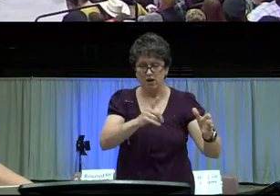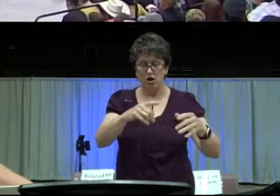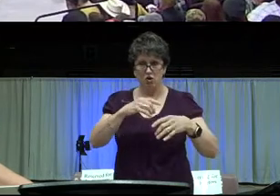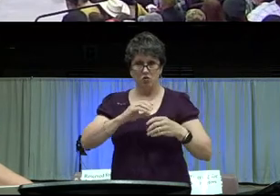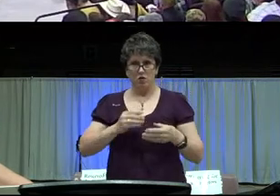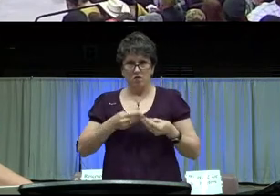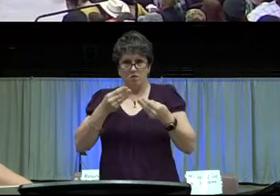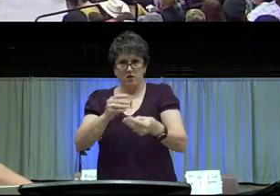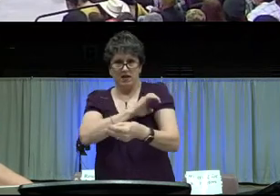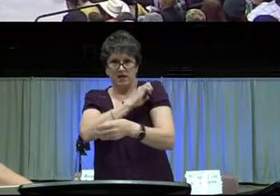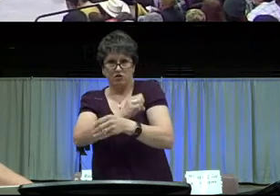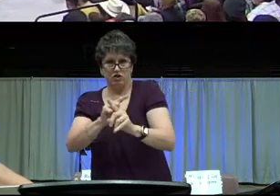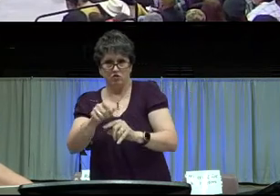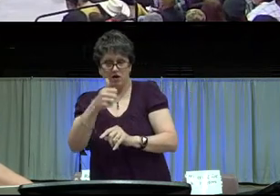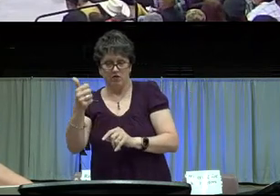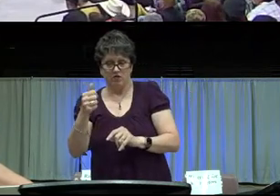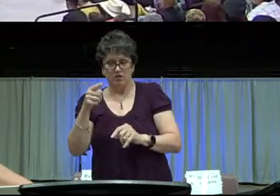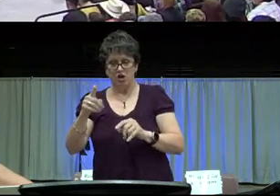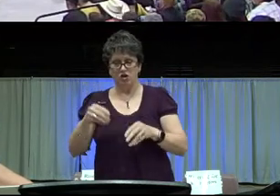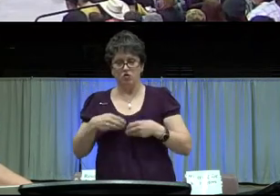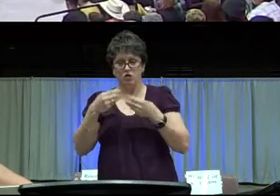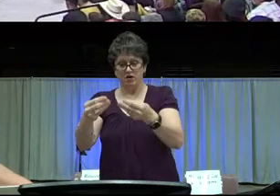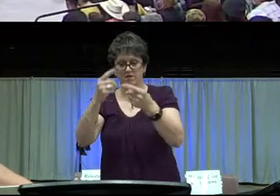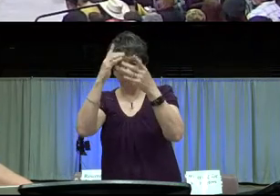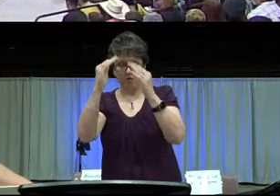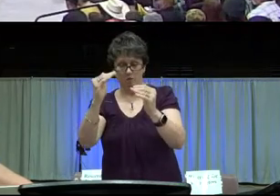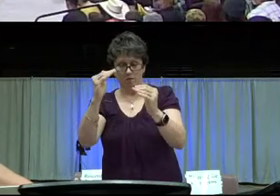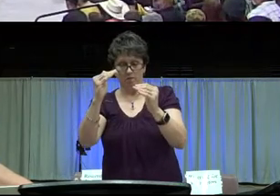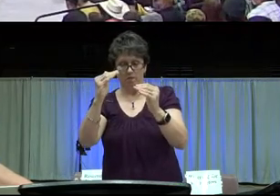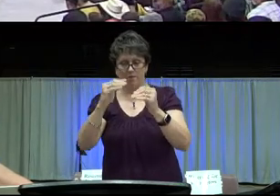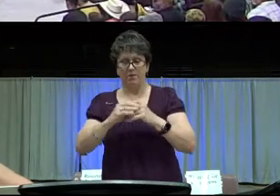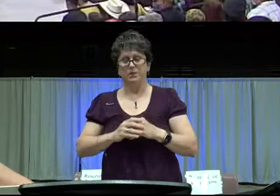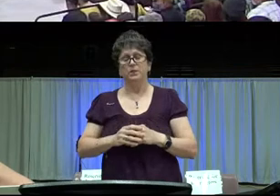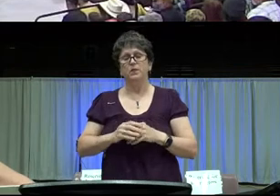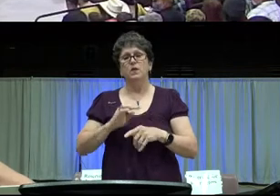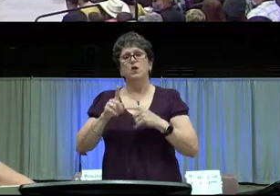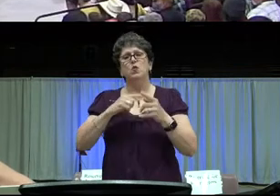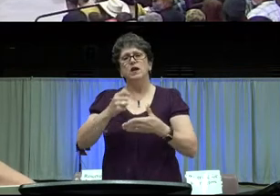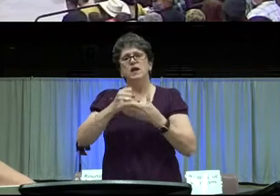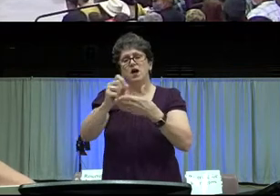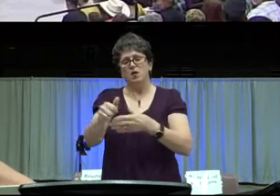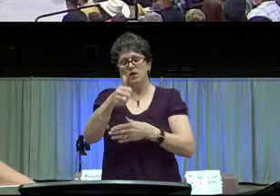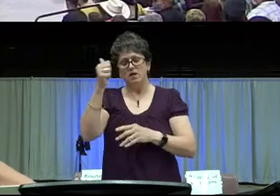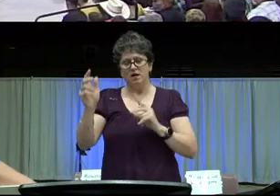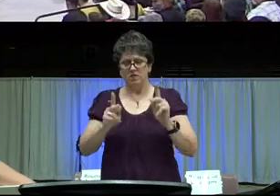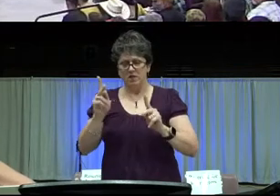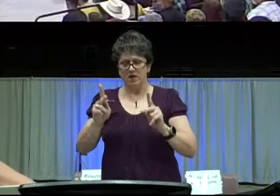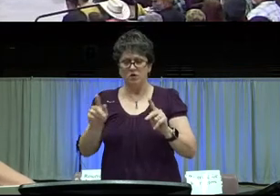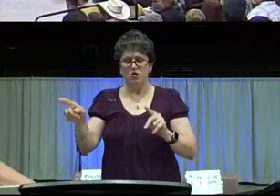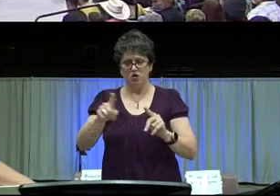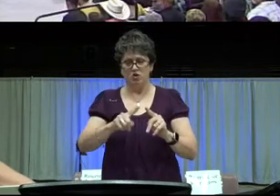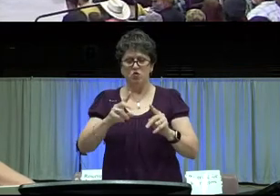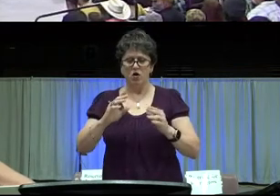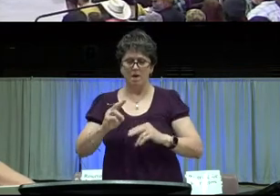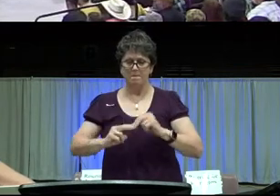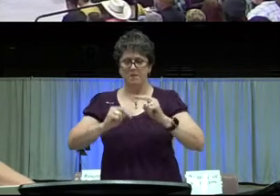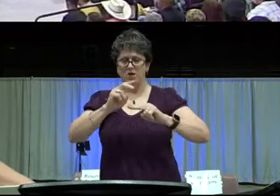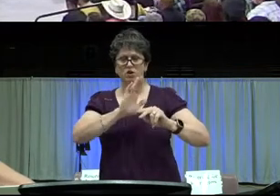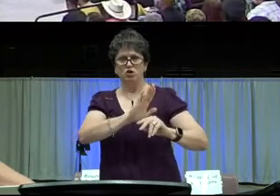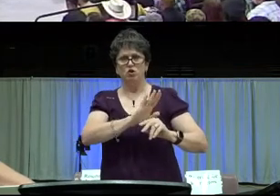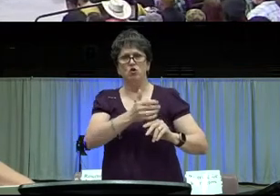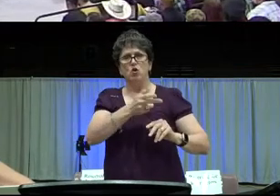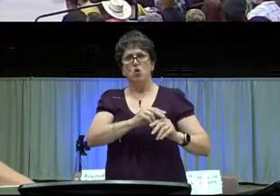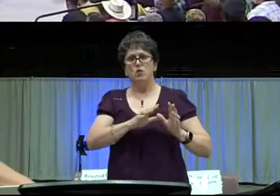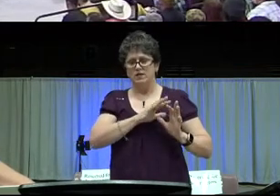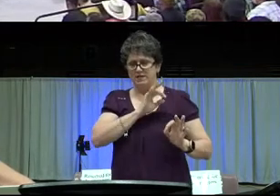energizing others? Are you providing hope? When helping others, you are building your own